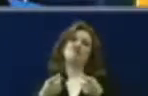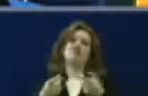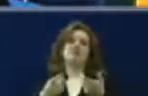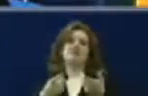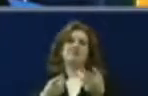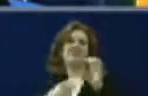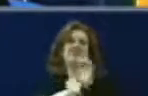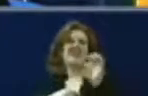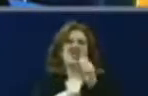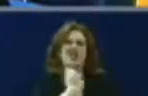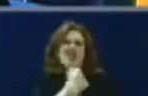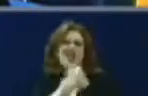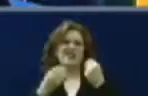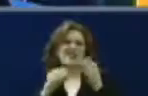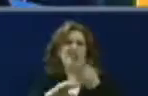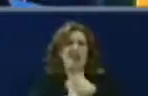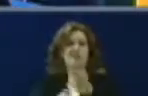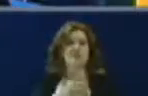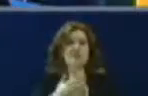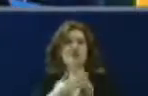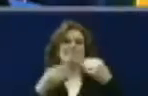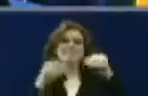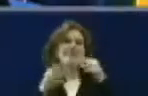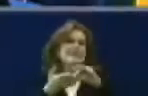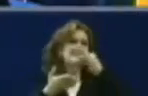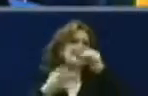school, selling snacks and other goods.